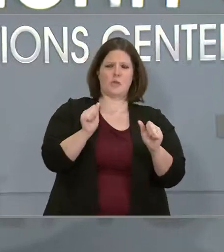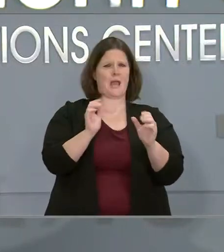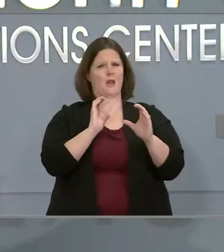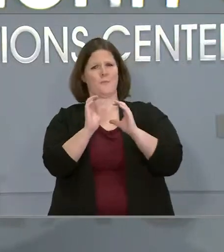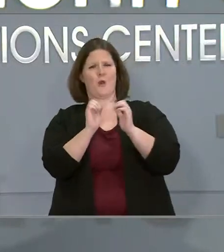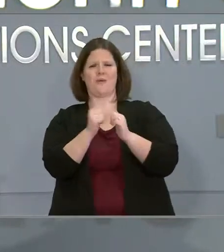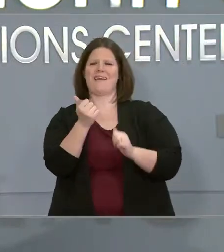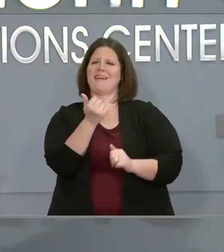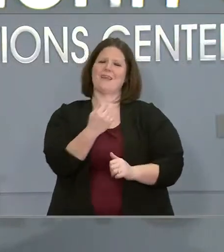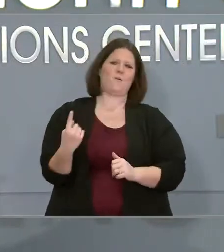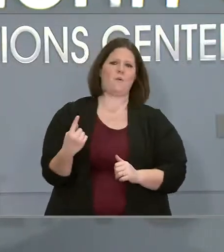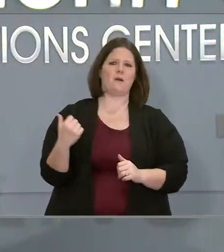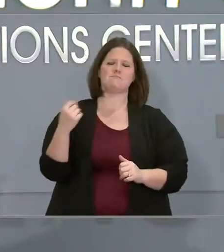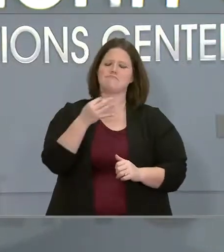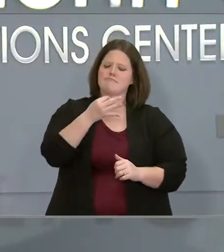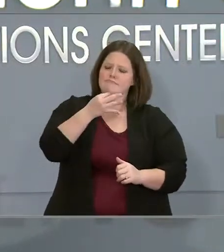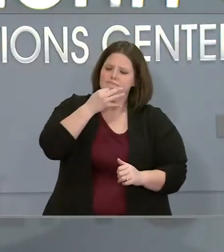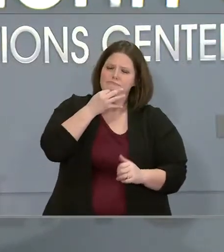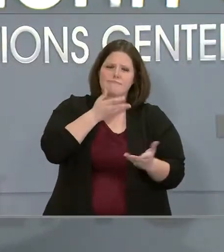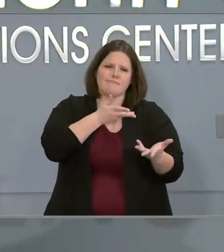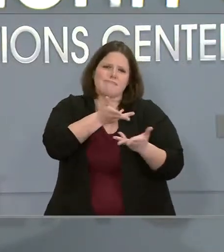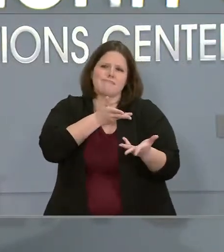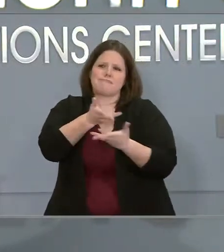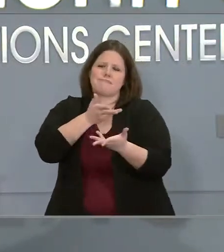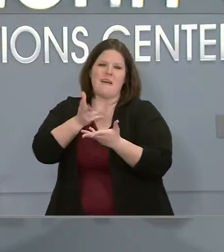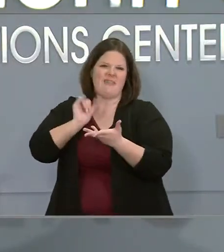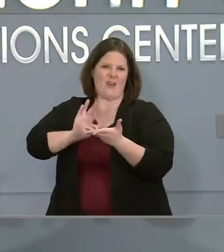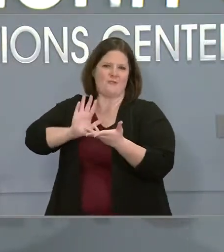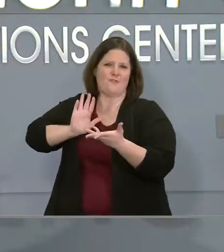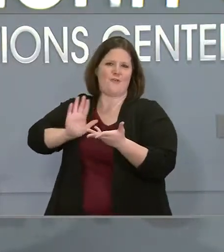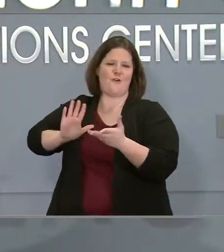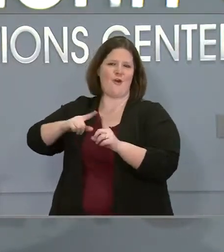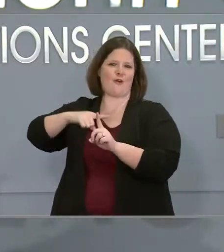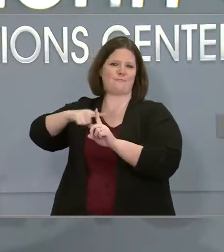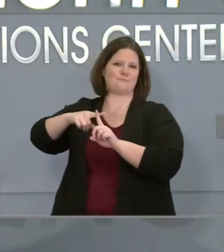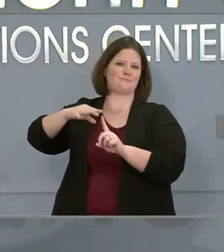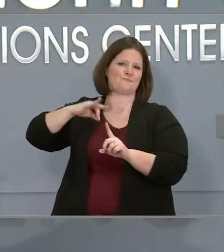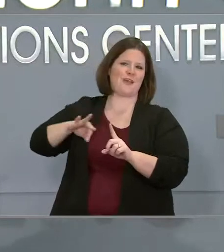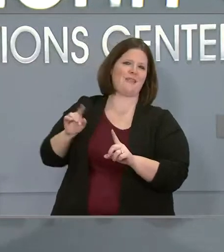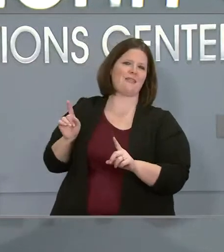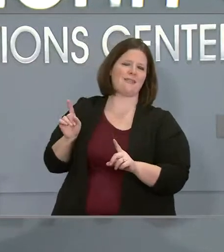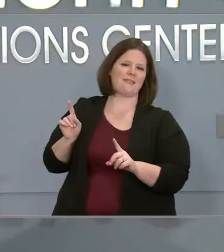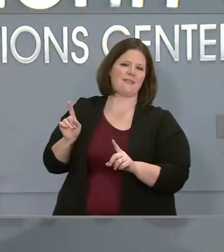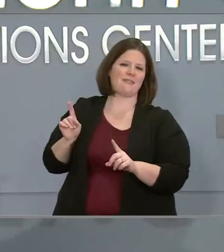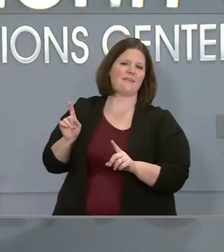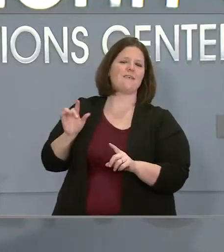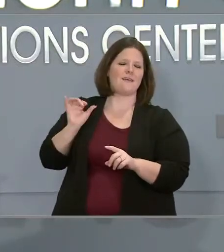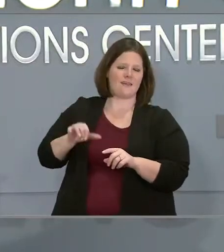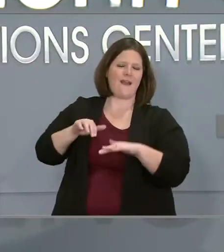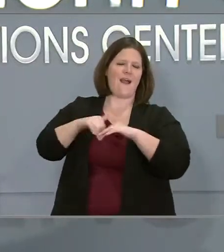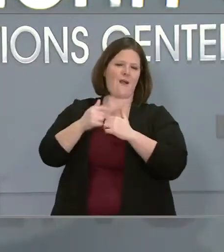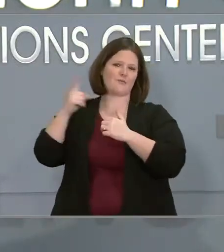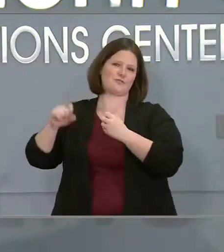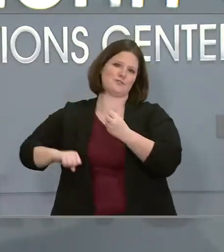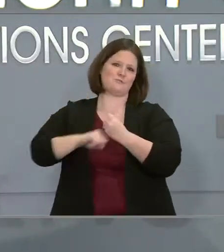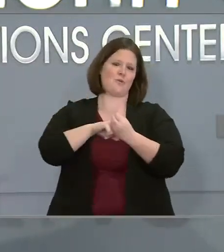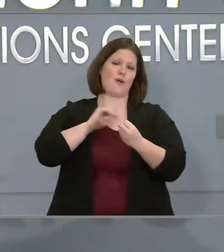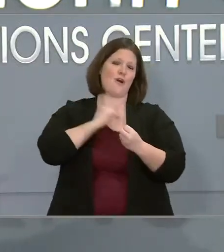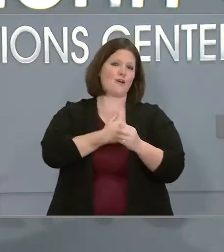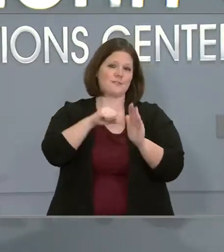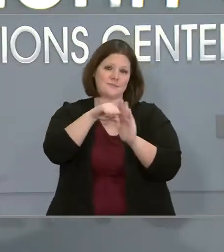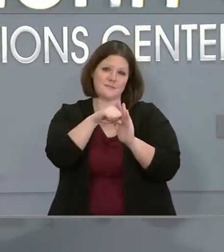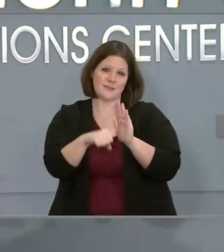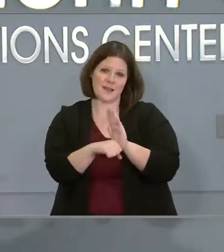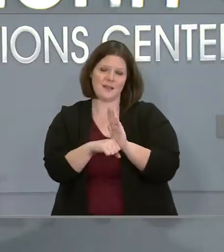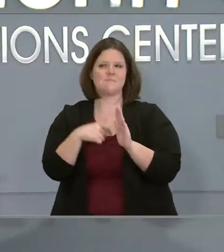that has been a source of her strength and effectiveness in this state. And as I've told her, we look forward